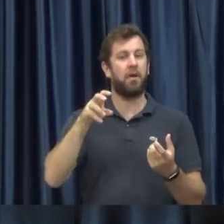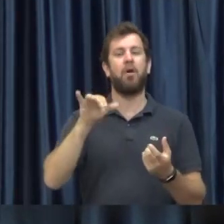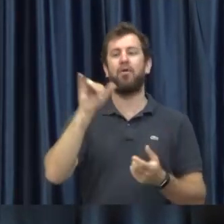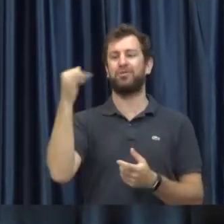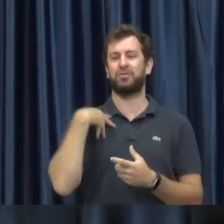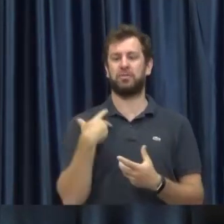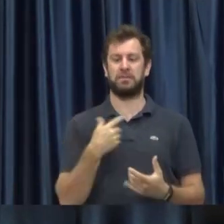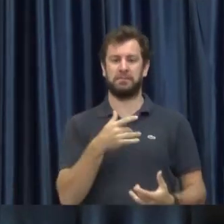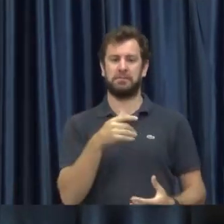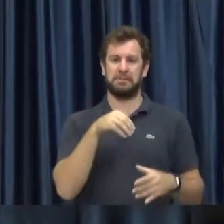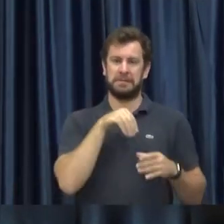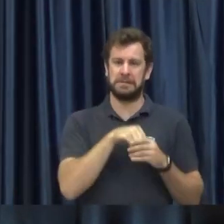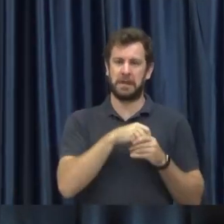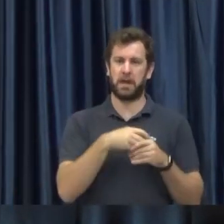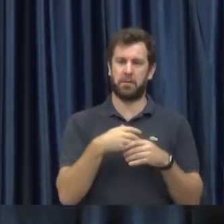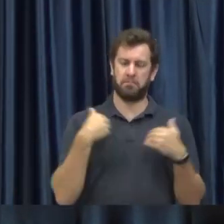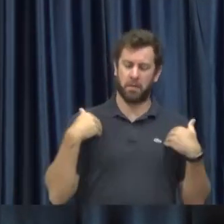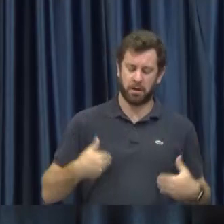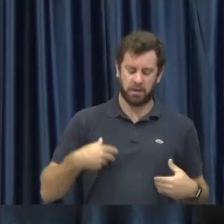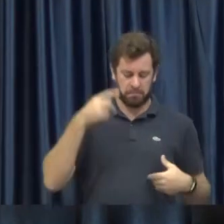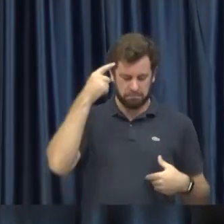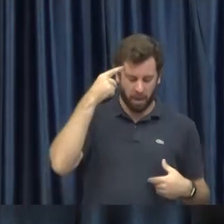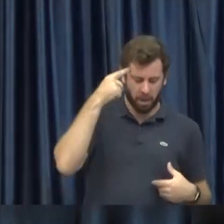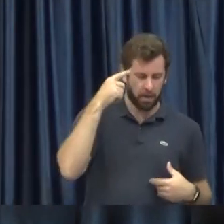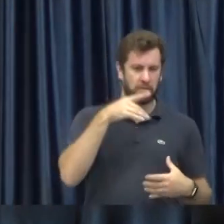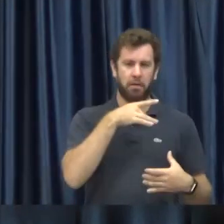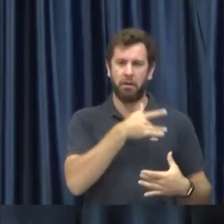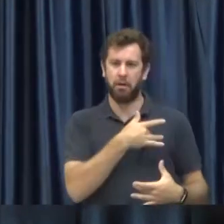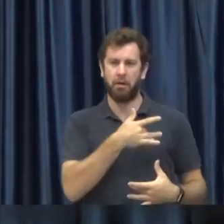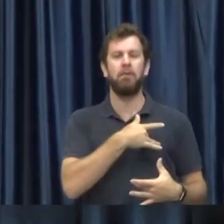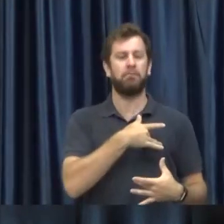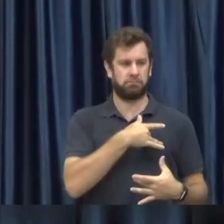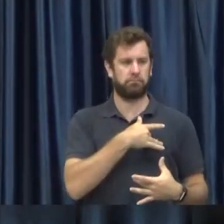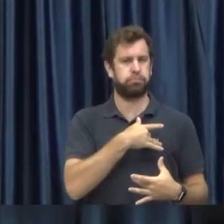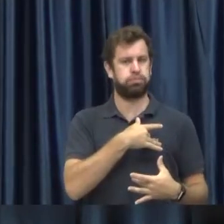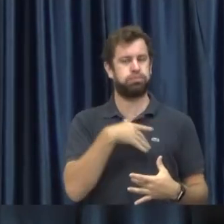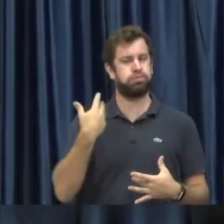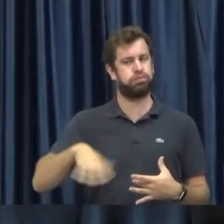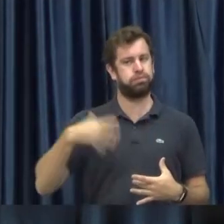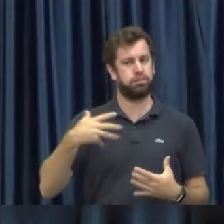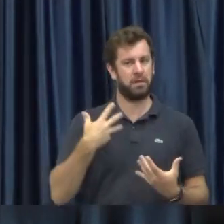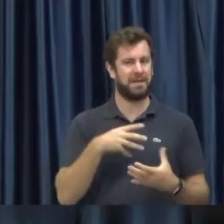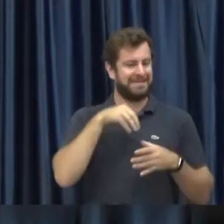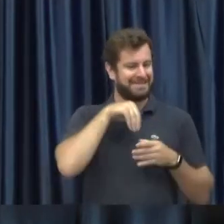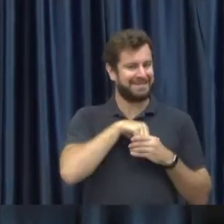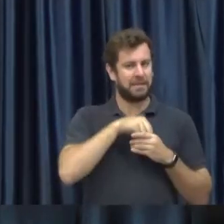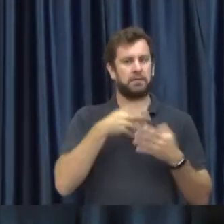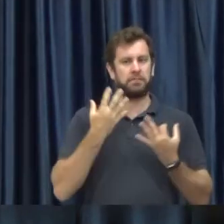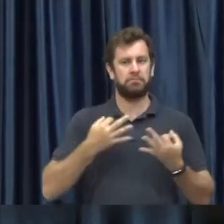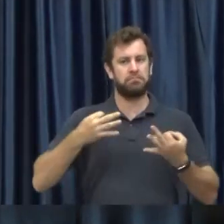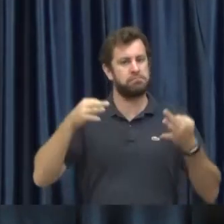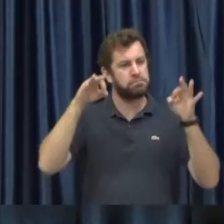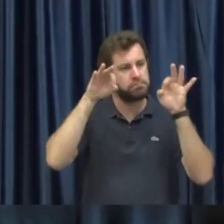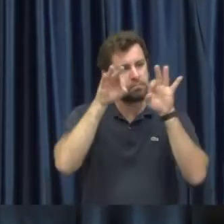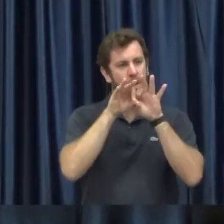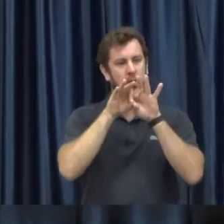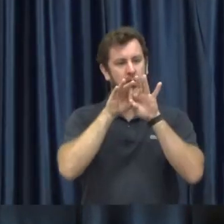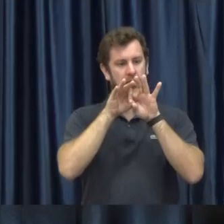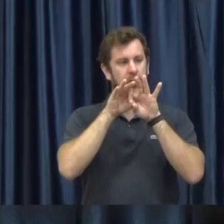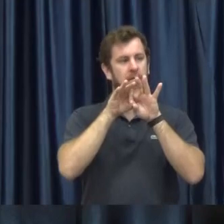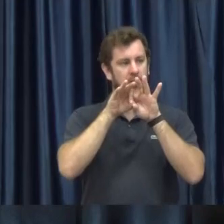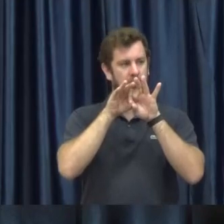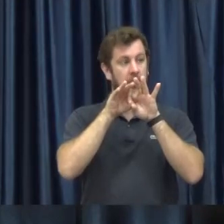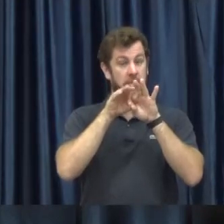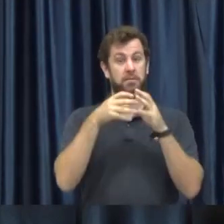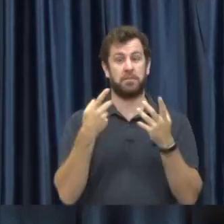And the external part is crucial for us to carry out manasik, or the rites of